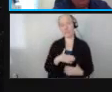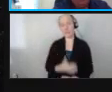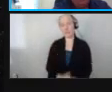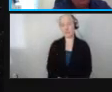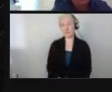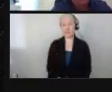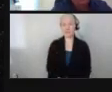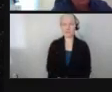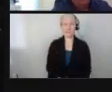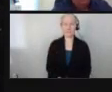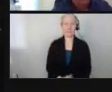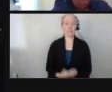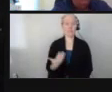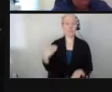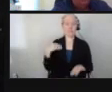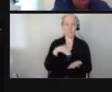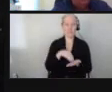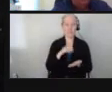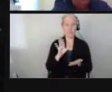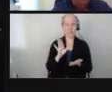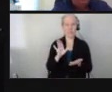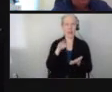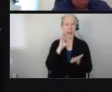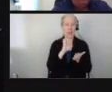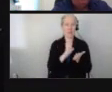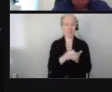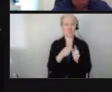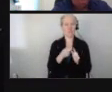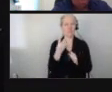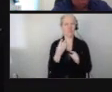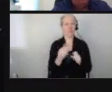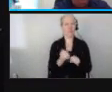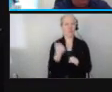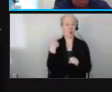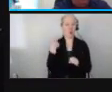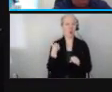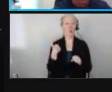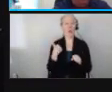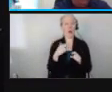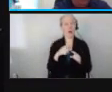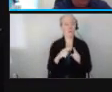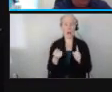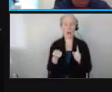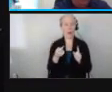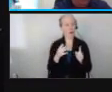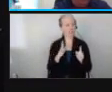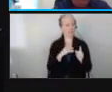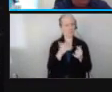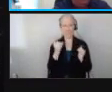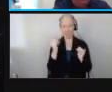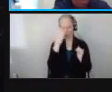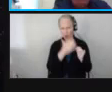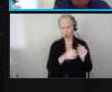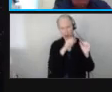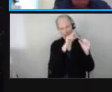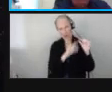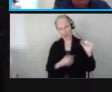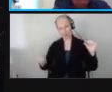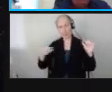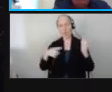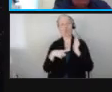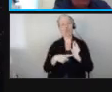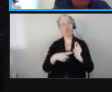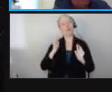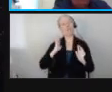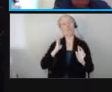Again, this is an image from 4 years ago, but I think it's a very useful image that reflects our thinking at the time,